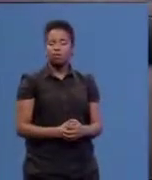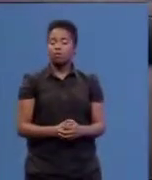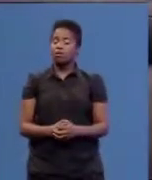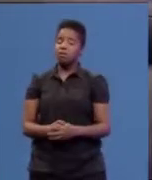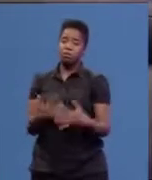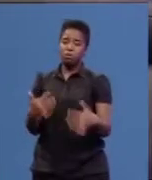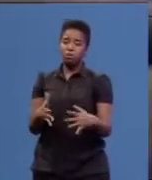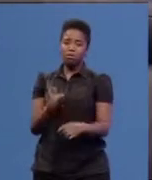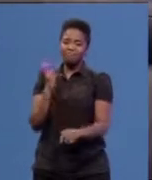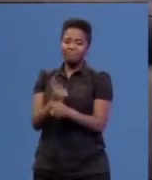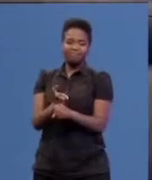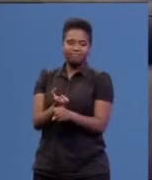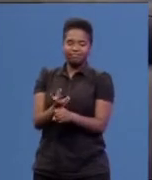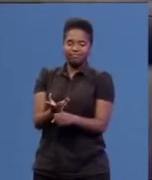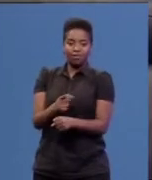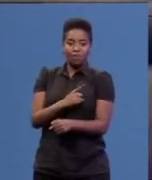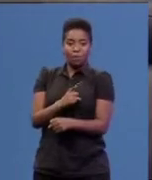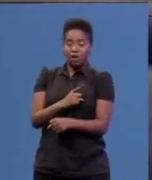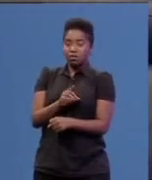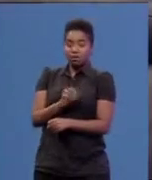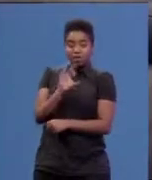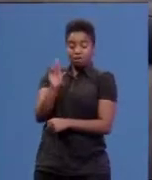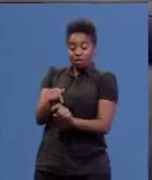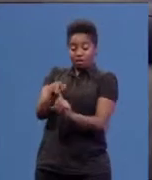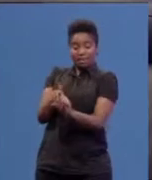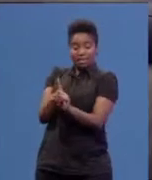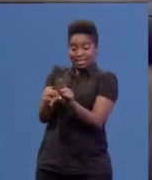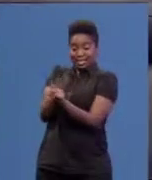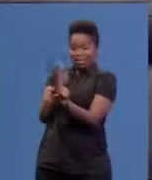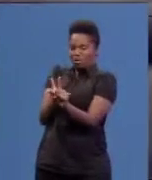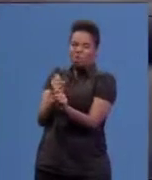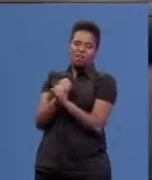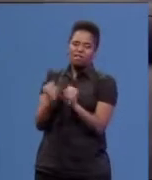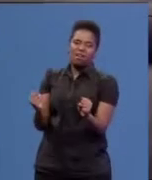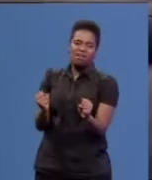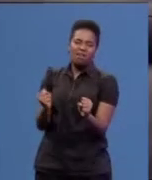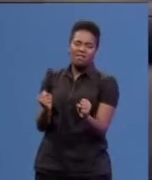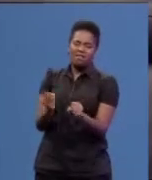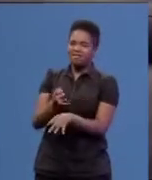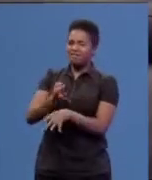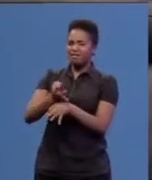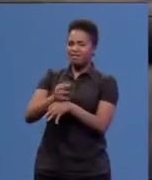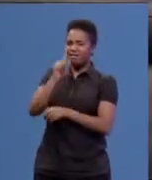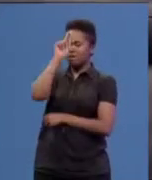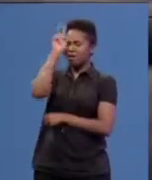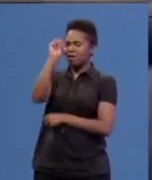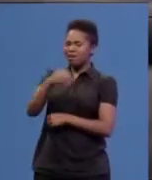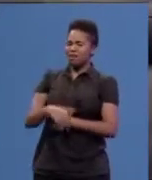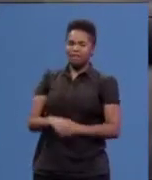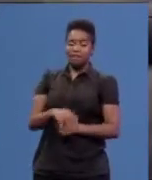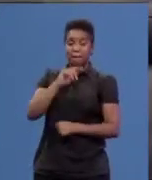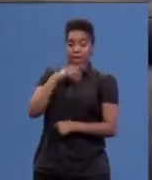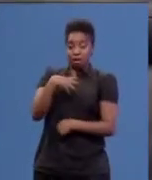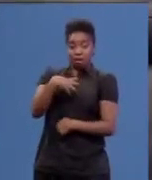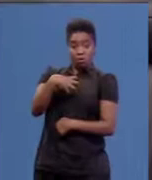kunzima because I don't think we have ever had a loss of this magnitude. Utata Mandela is not Utata Mandela Wetu. Even